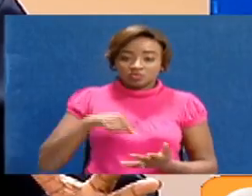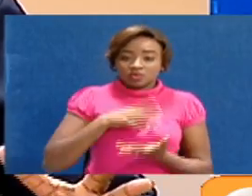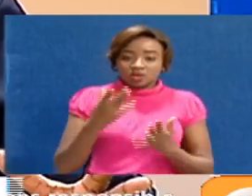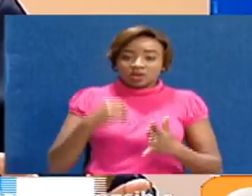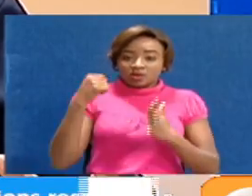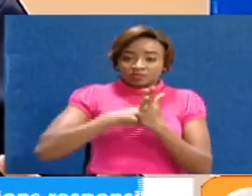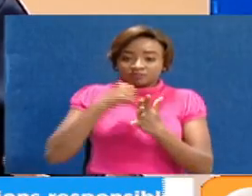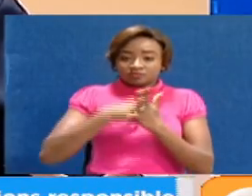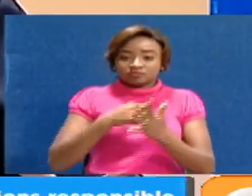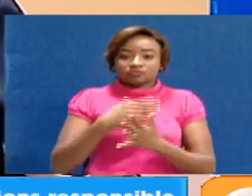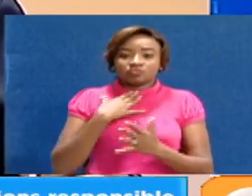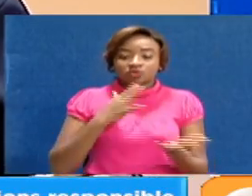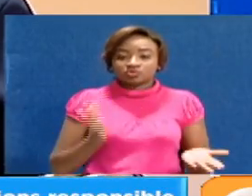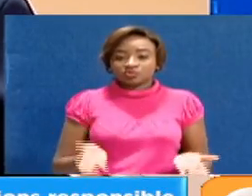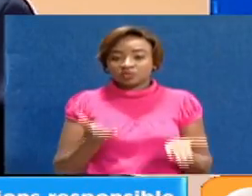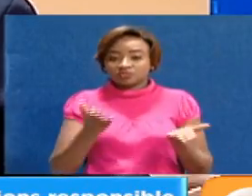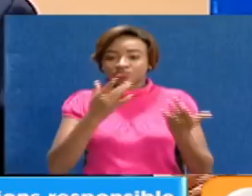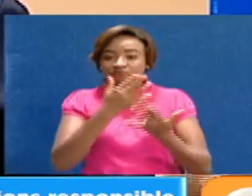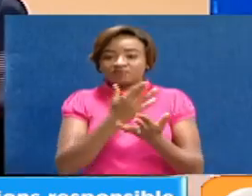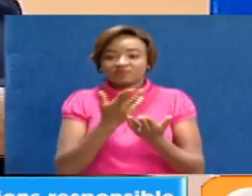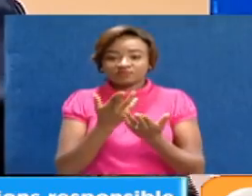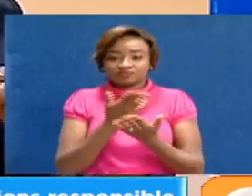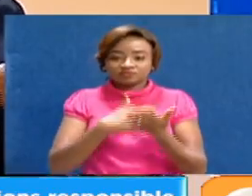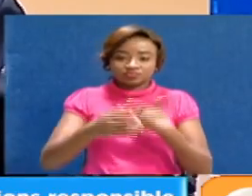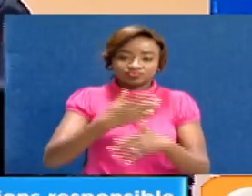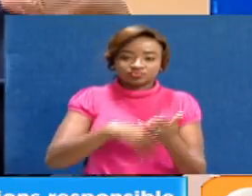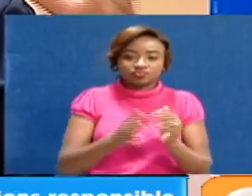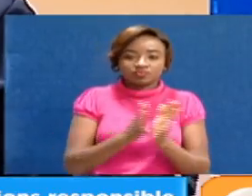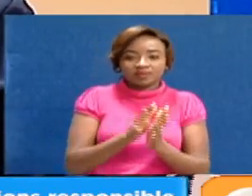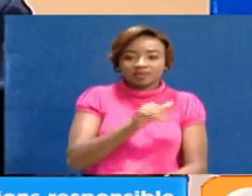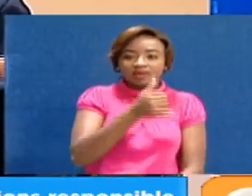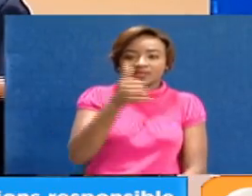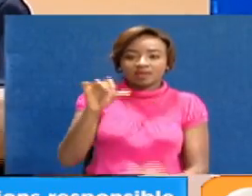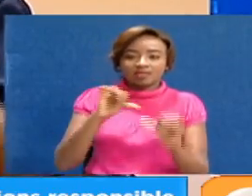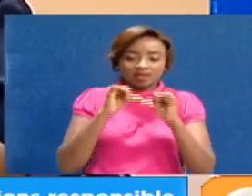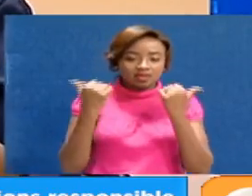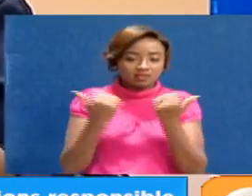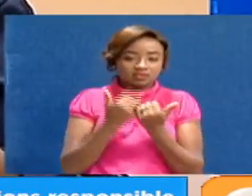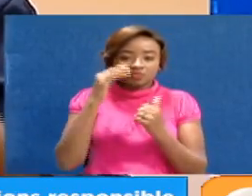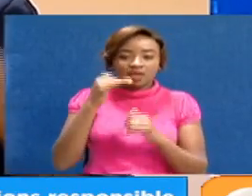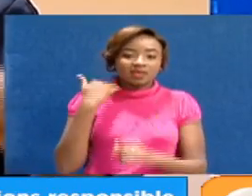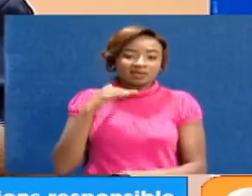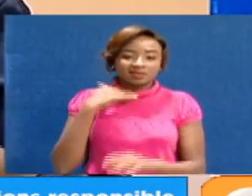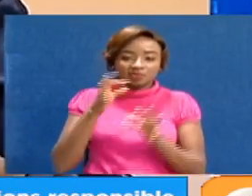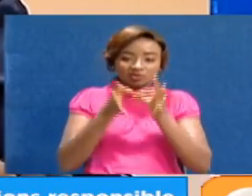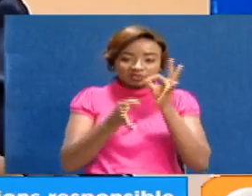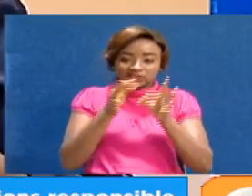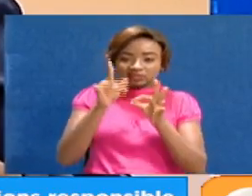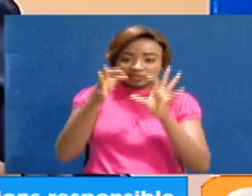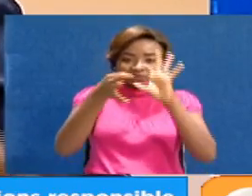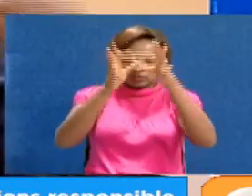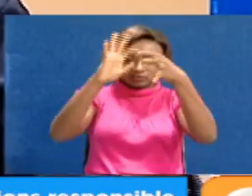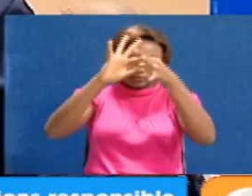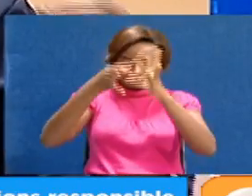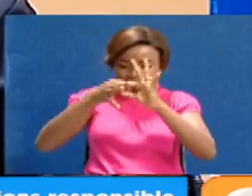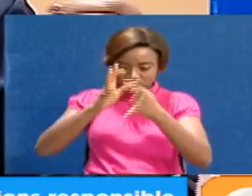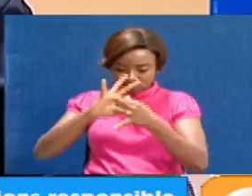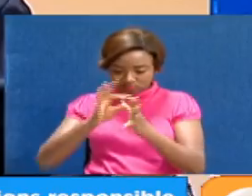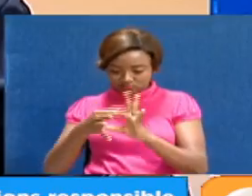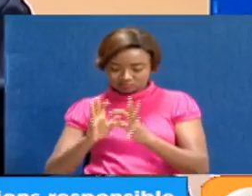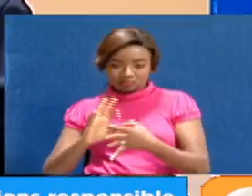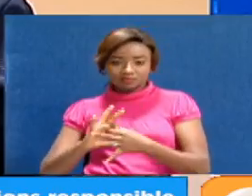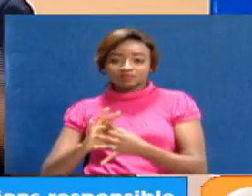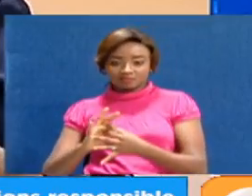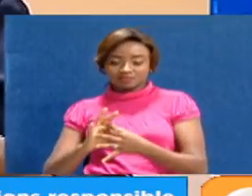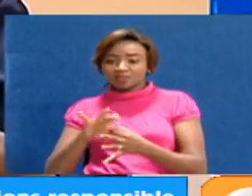other agencies, because criminal justice is a chain, and it said that a chain is as strong as its